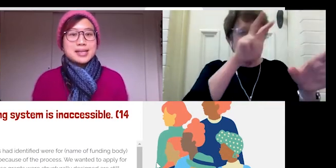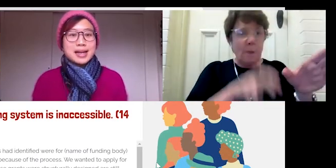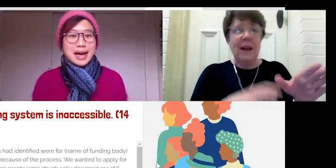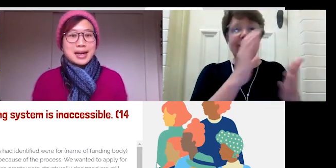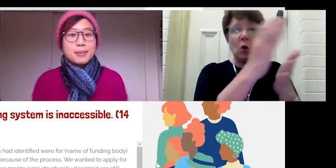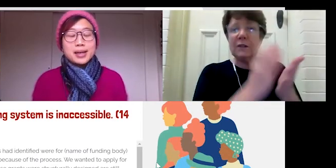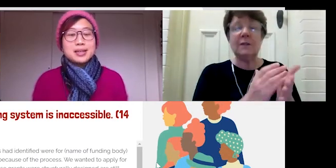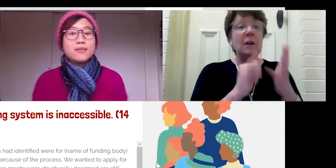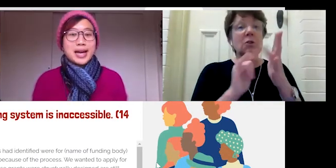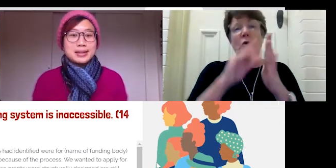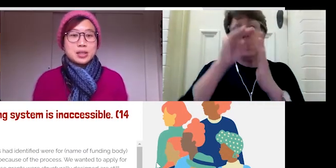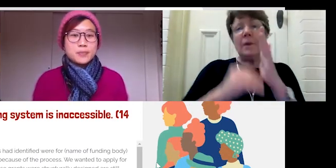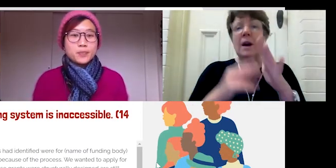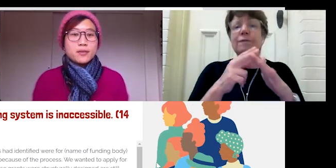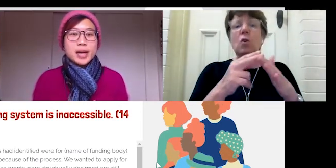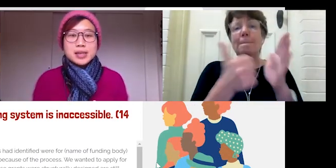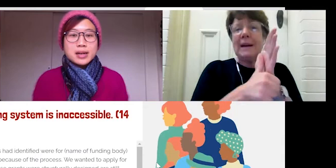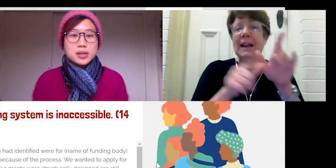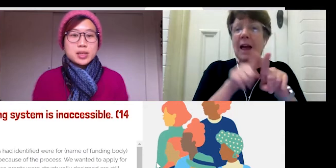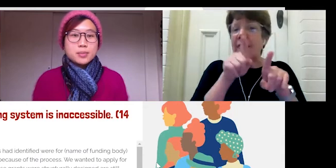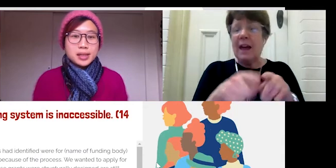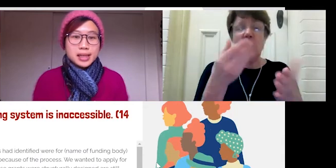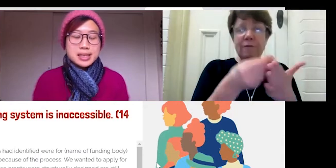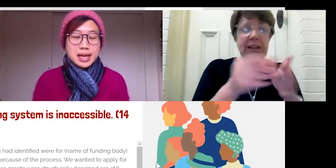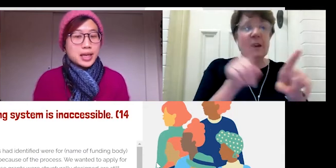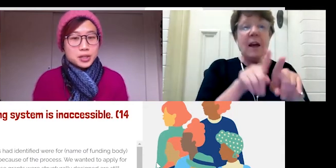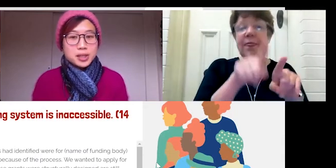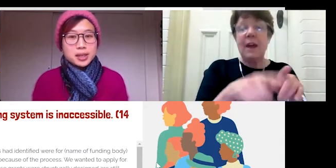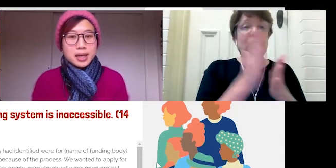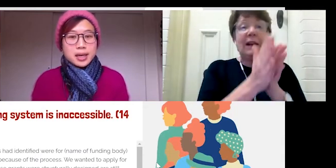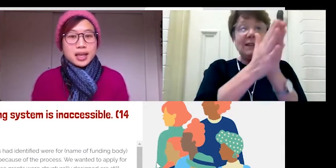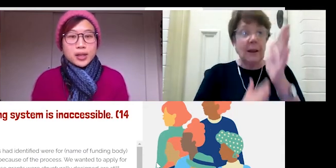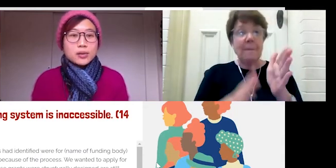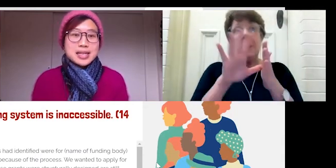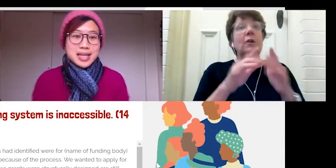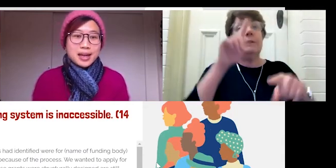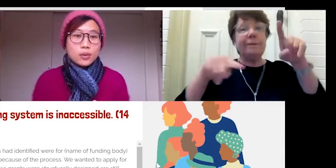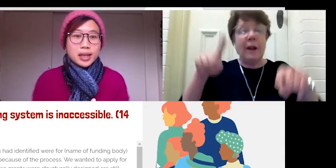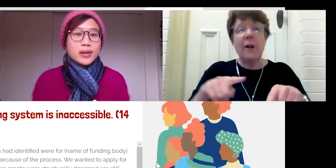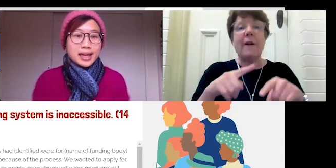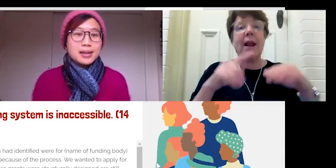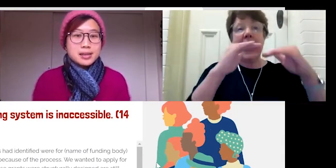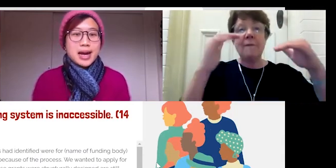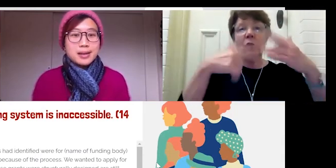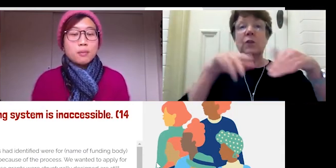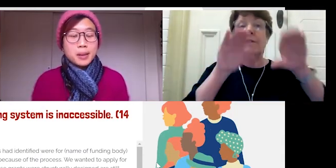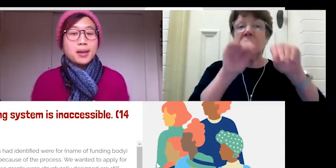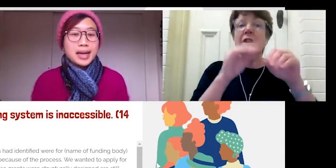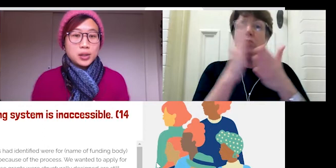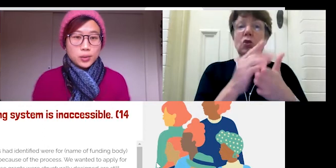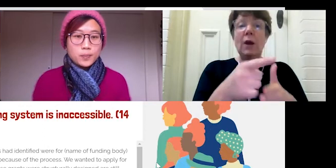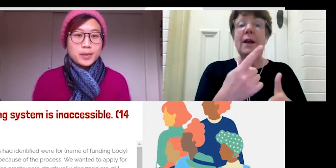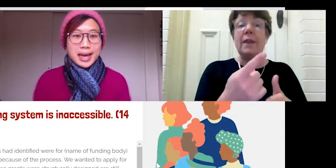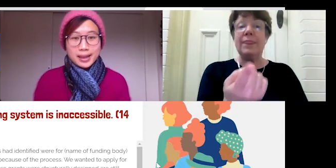for grants like that, I'm at a disadvantage. Various levels of disabilities, education, even though they say we created these grants for people